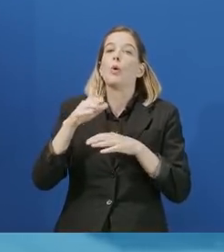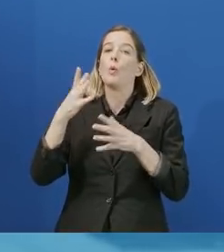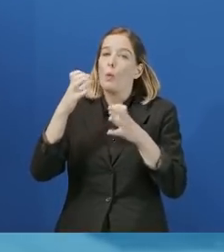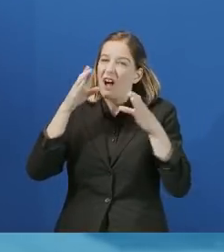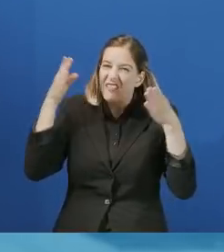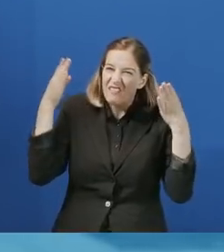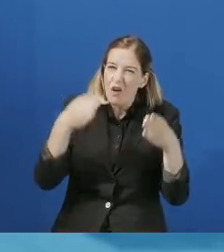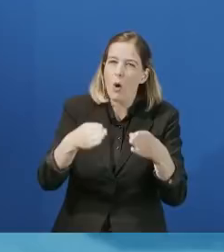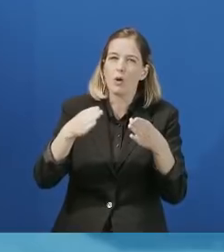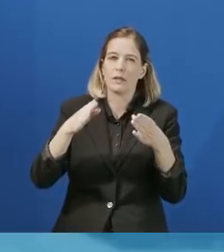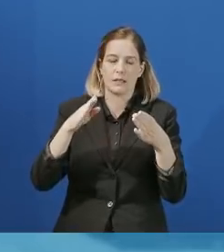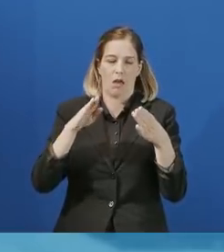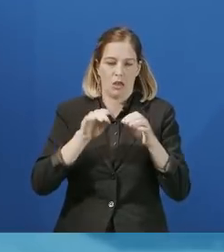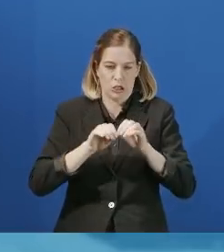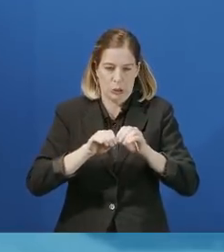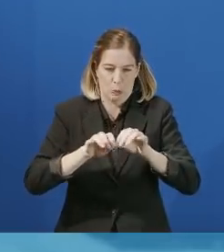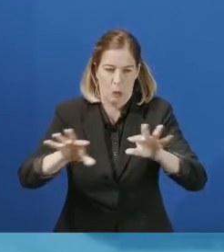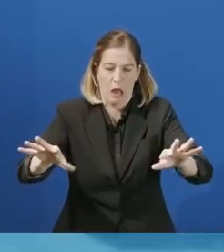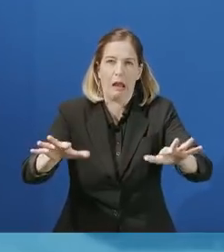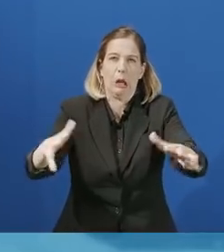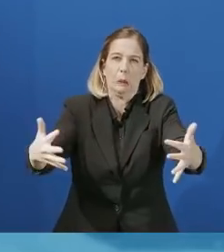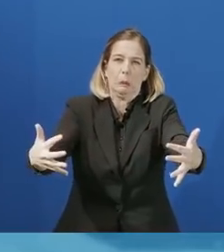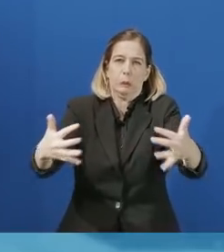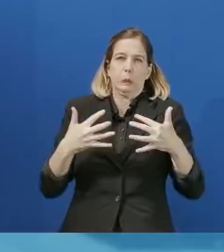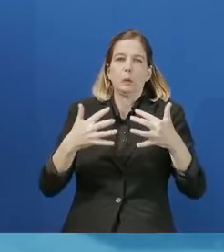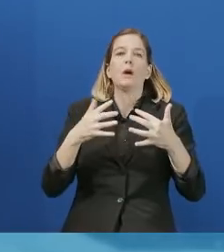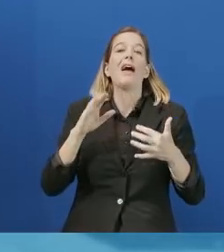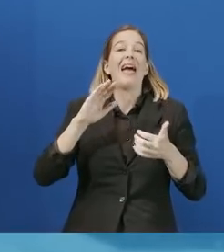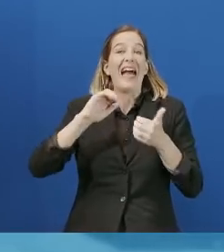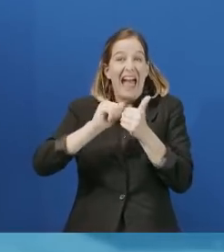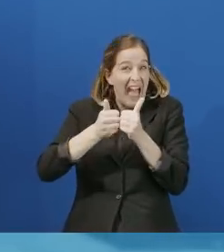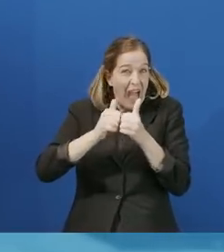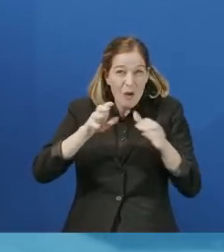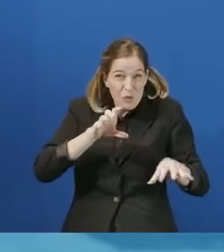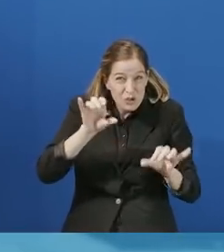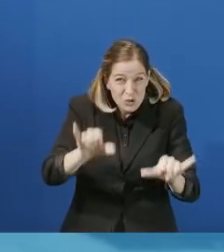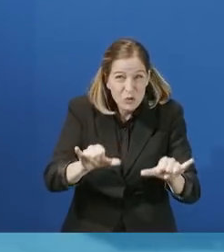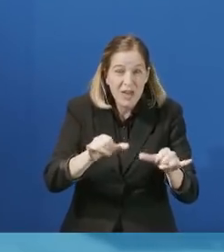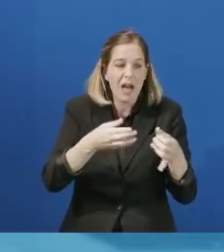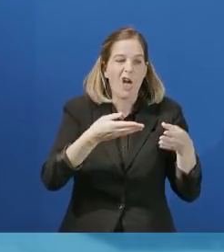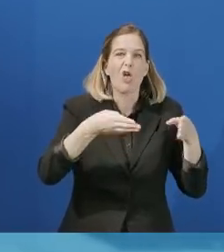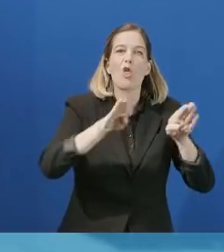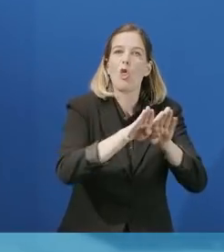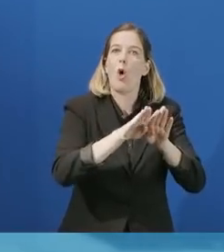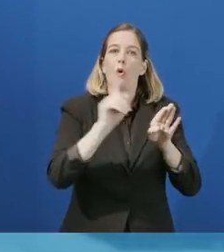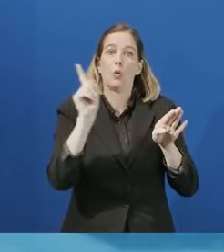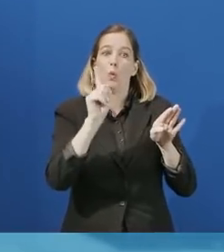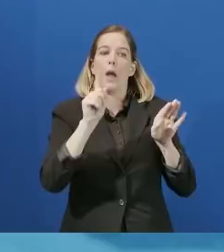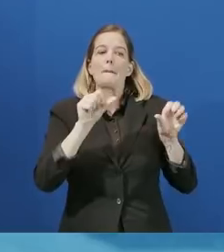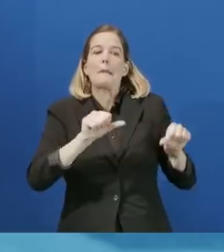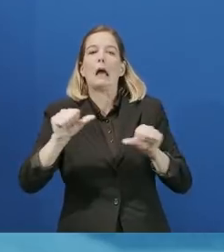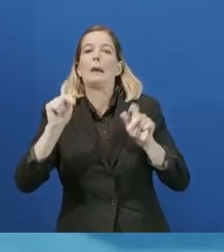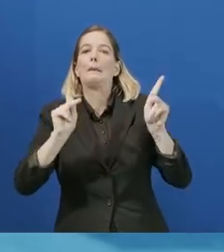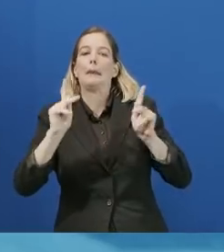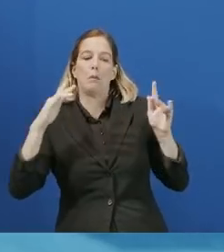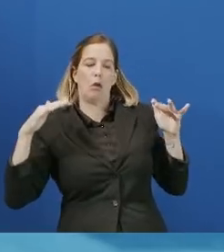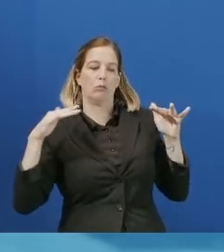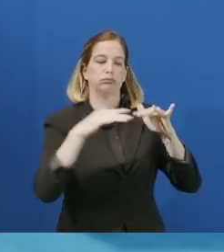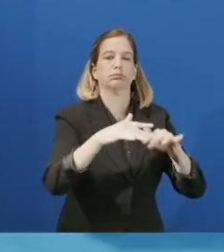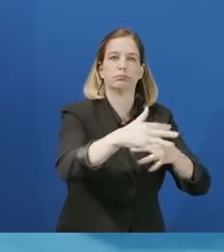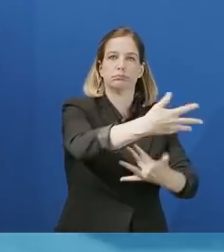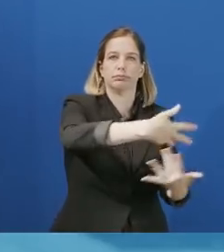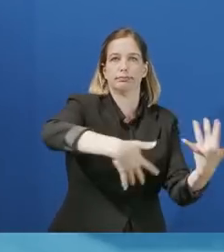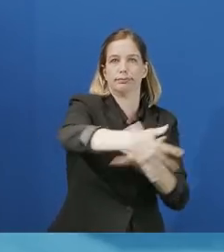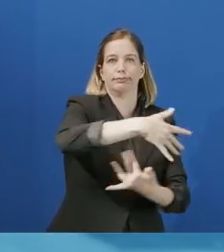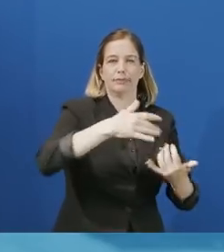largest possible gathering points. If you look at what we've done in terms of the steps we've taken so